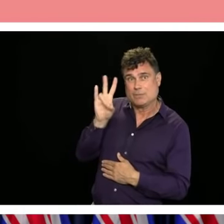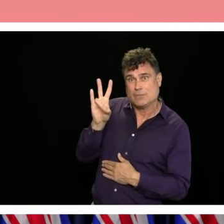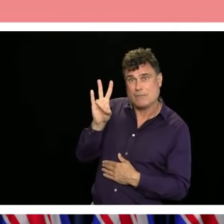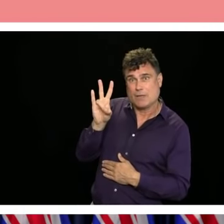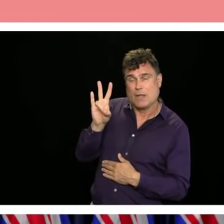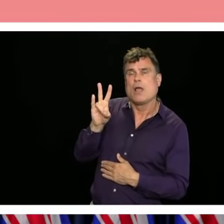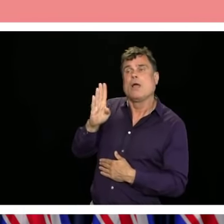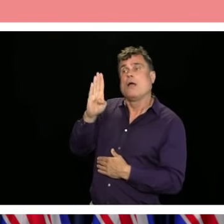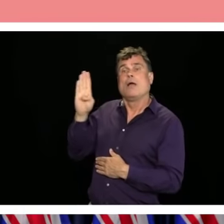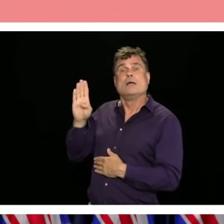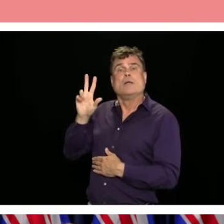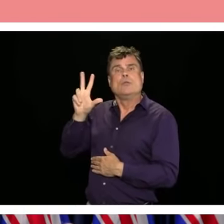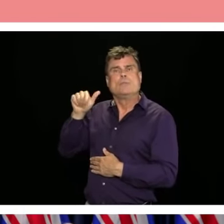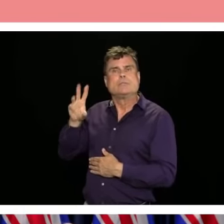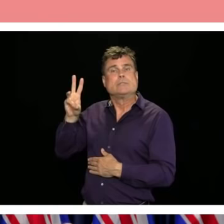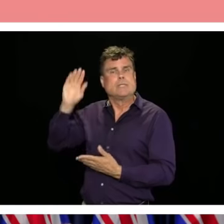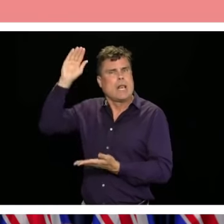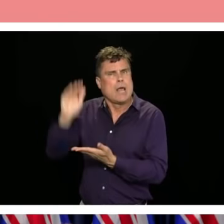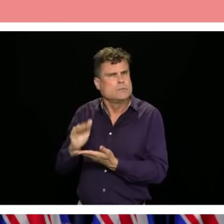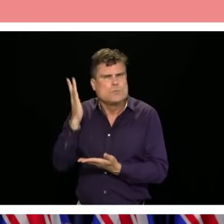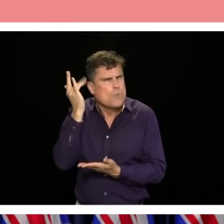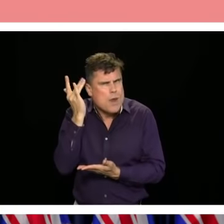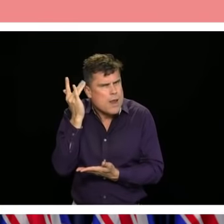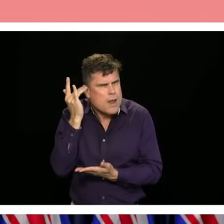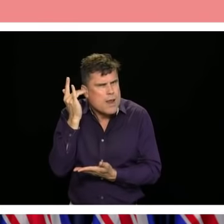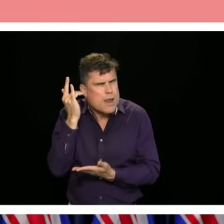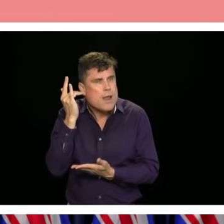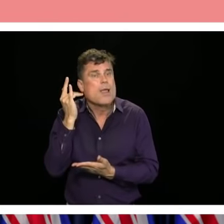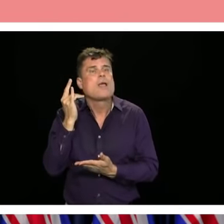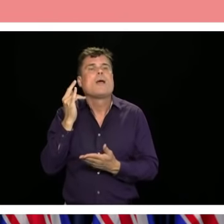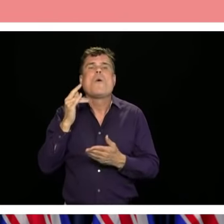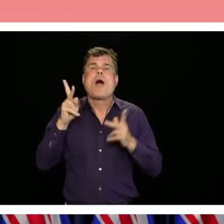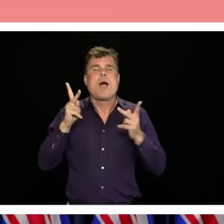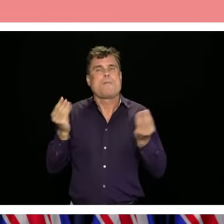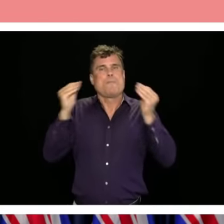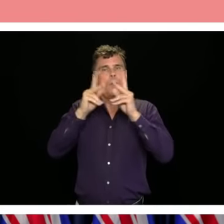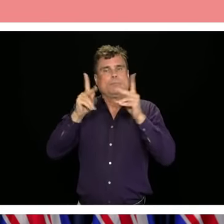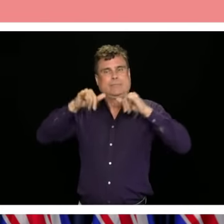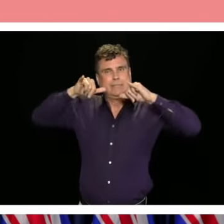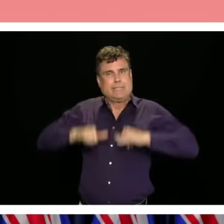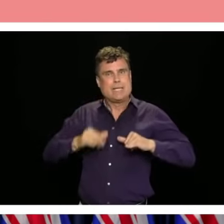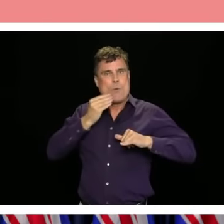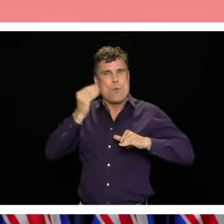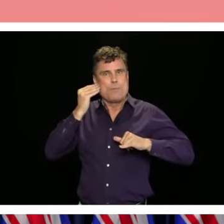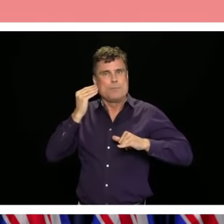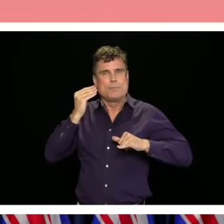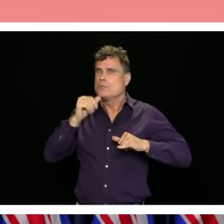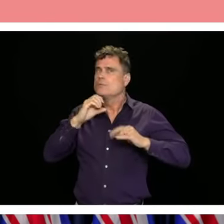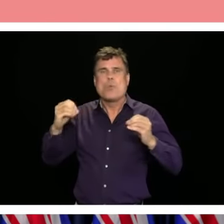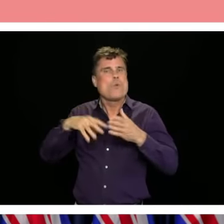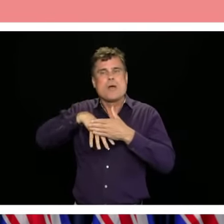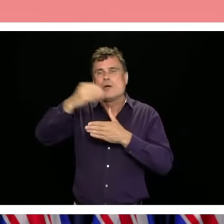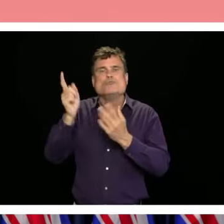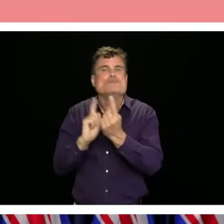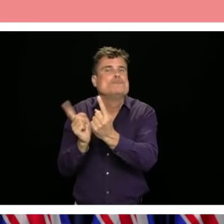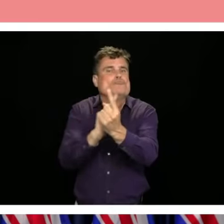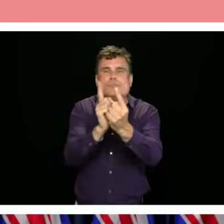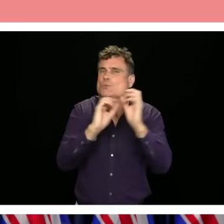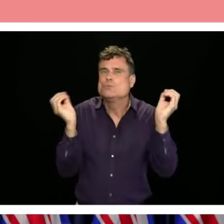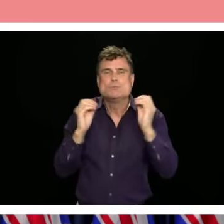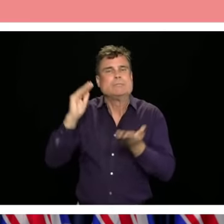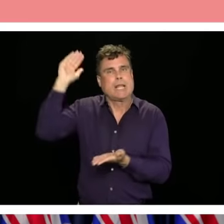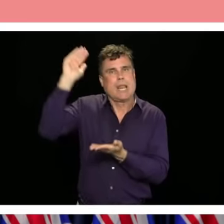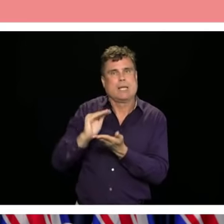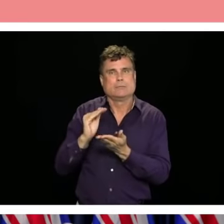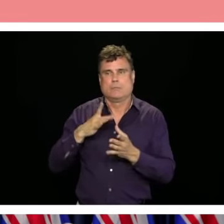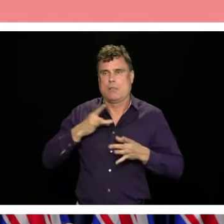over 8,665 contacts who were traced at that time. What we can see from this is once the restrictions were put